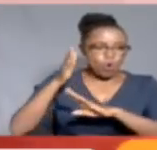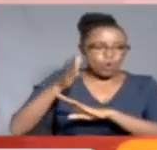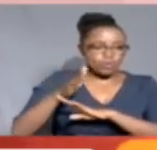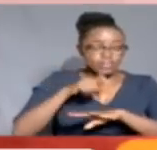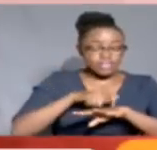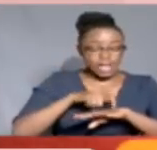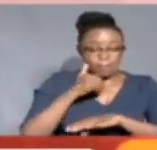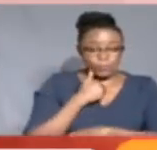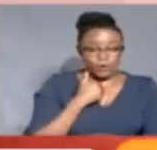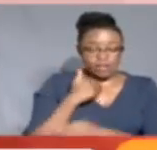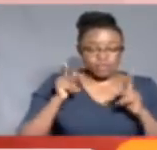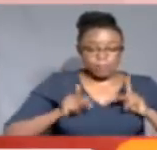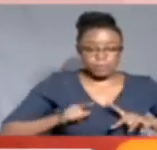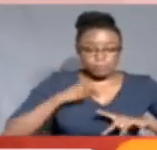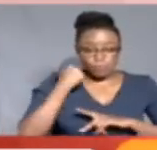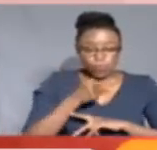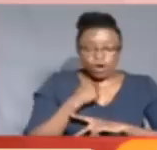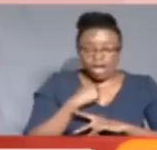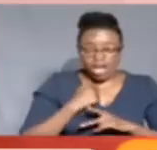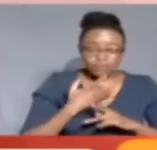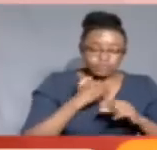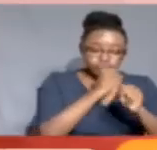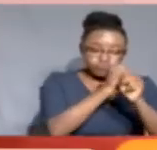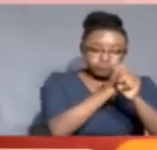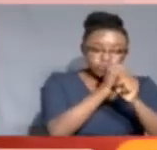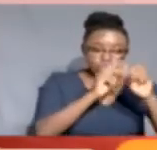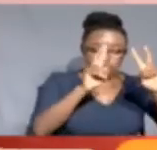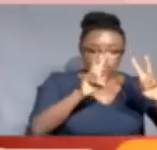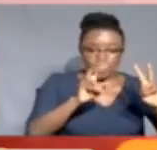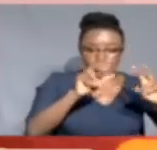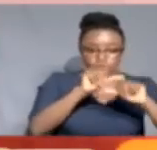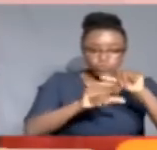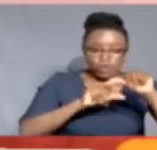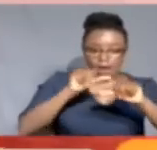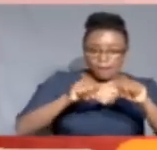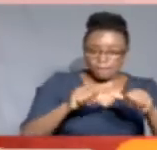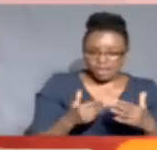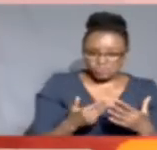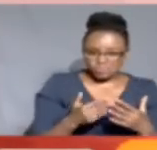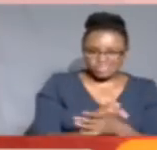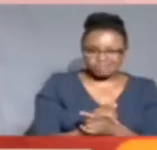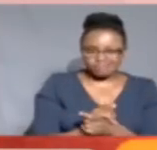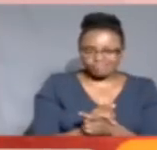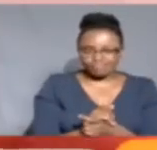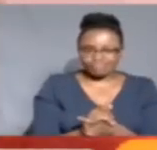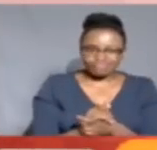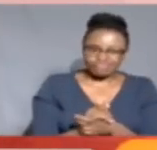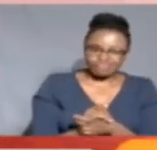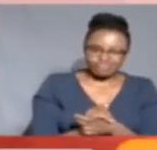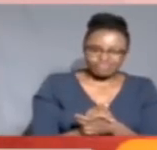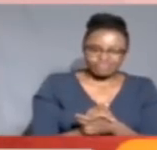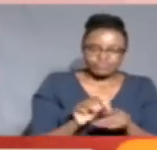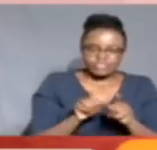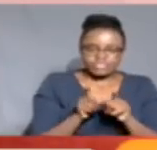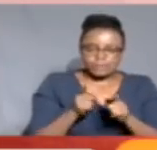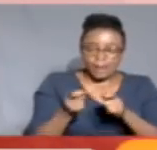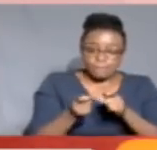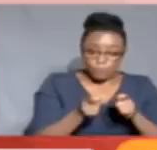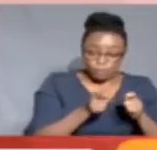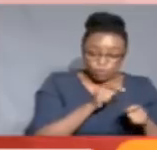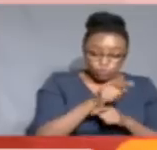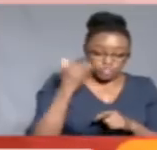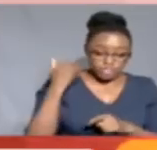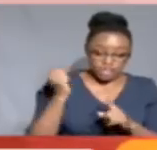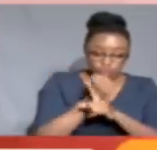having people getting into the issue of being lured into these